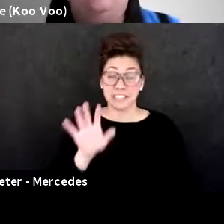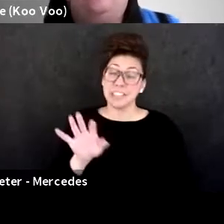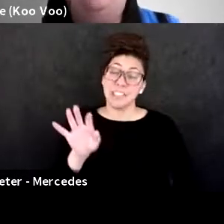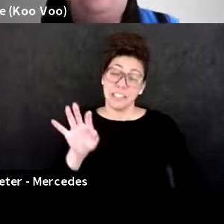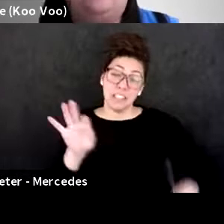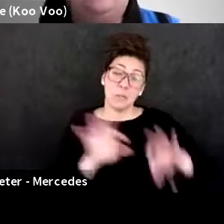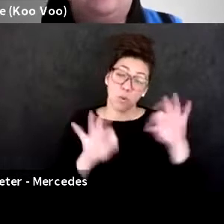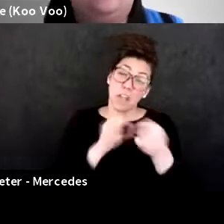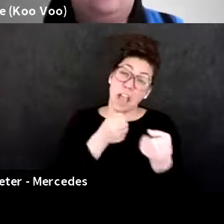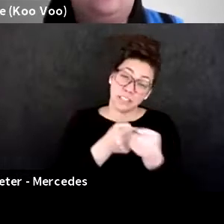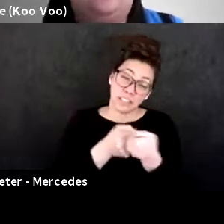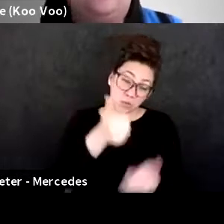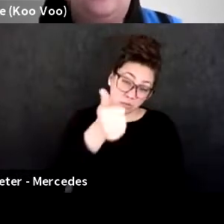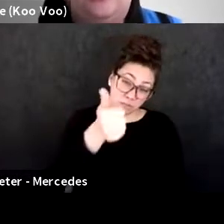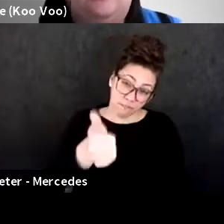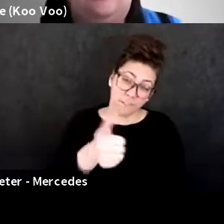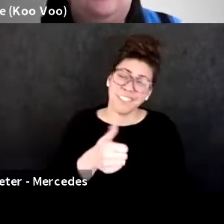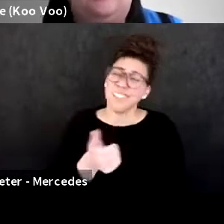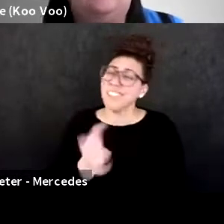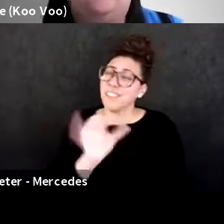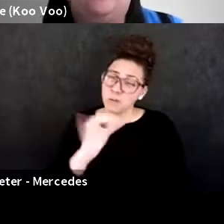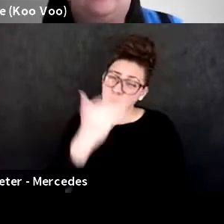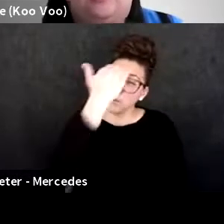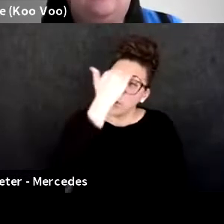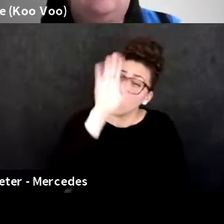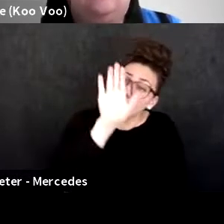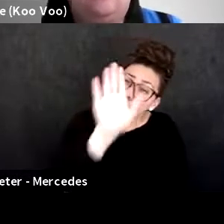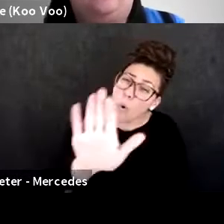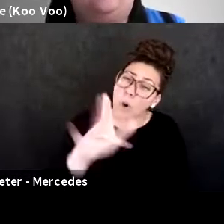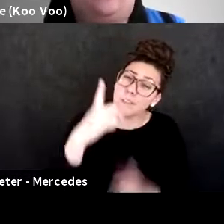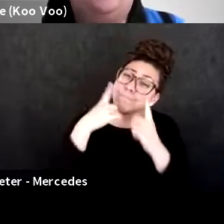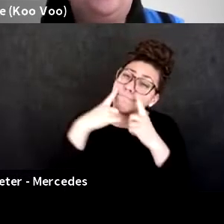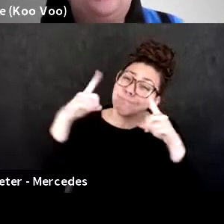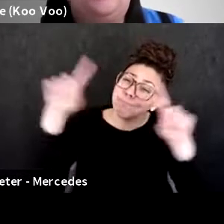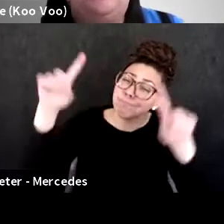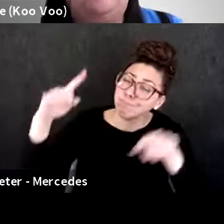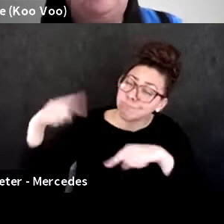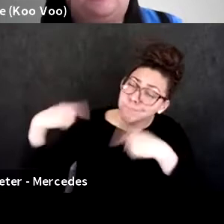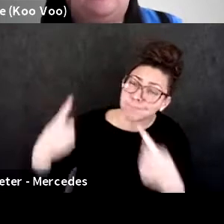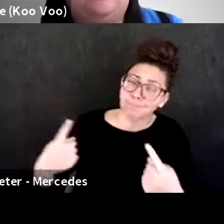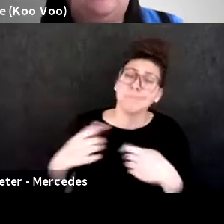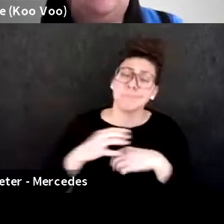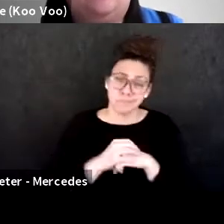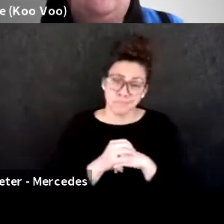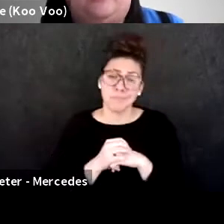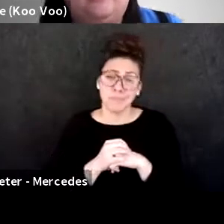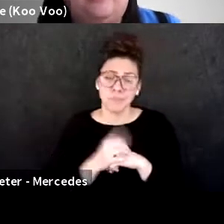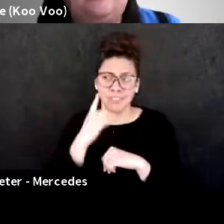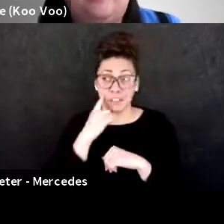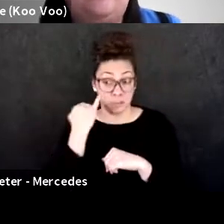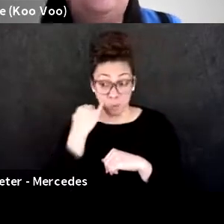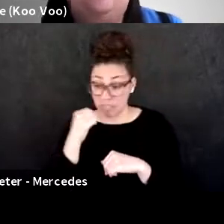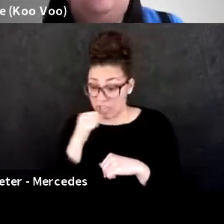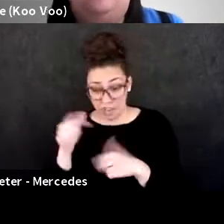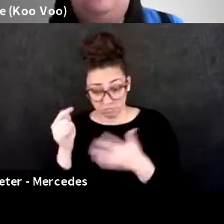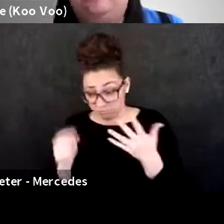yourself, recognize that you, you know, contributed to these different things, and without your contribution, things might have been different. So recognize